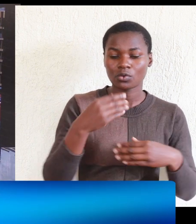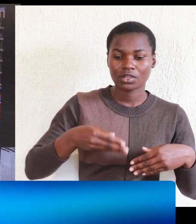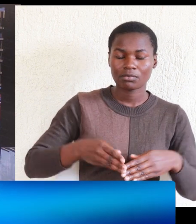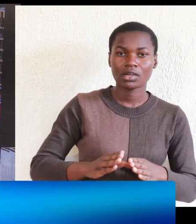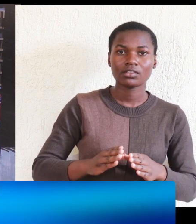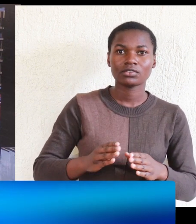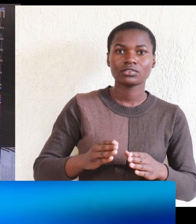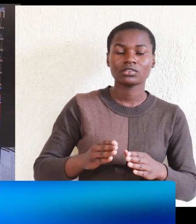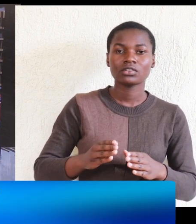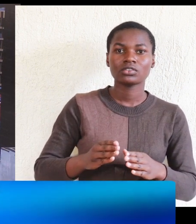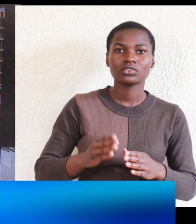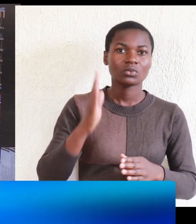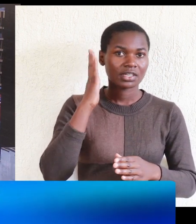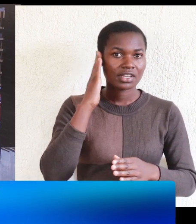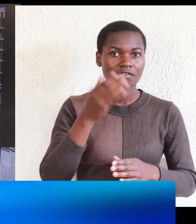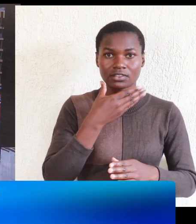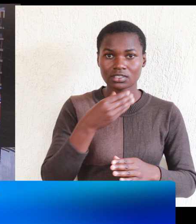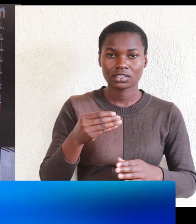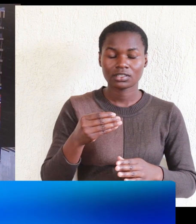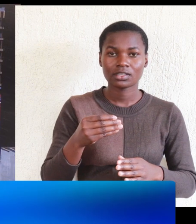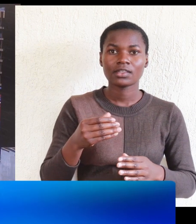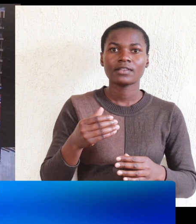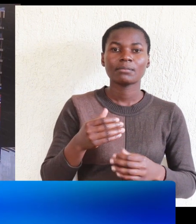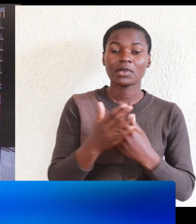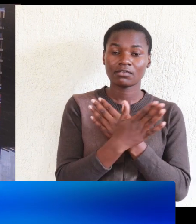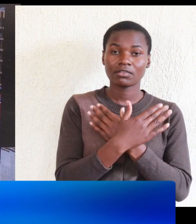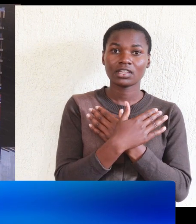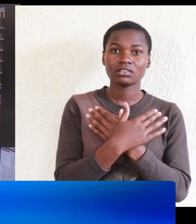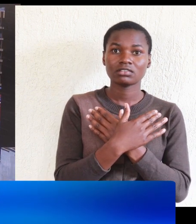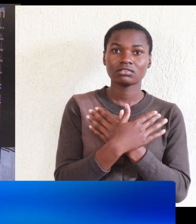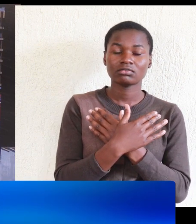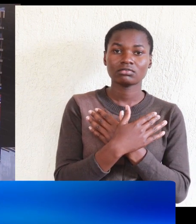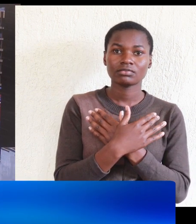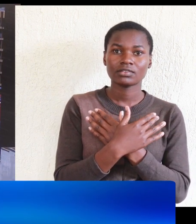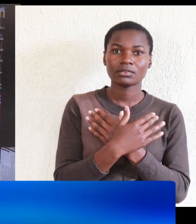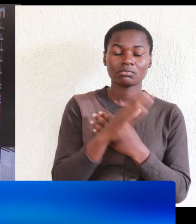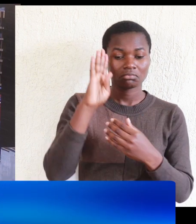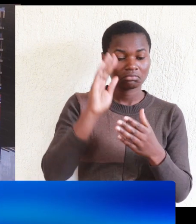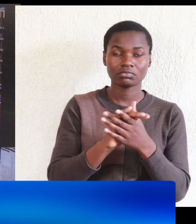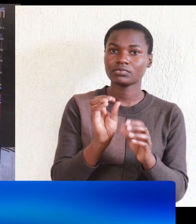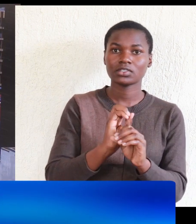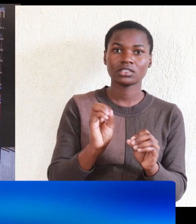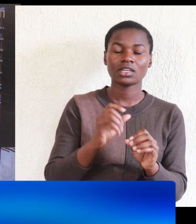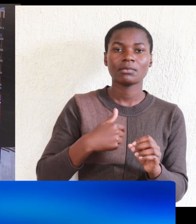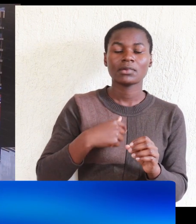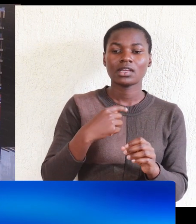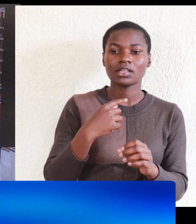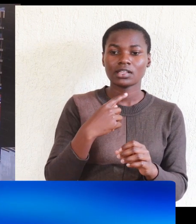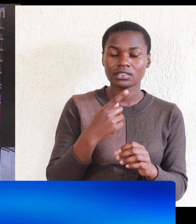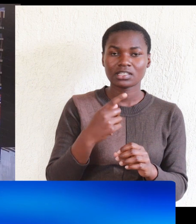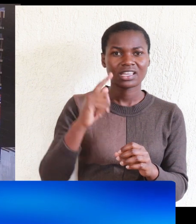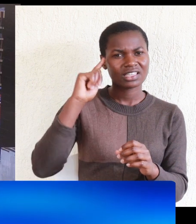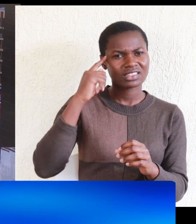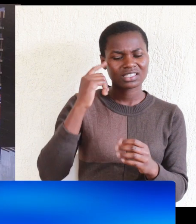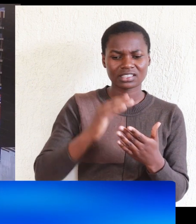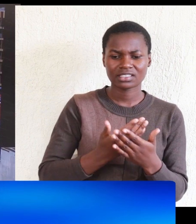because for now people get shocked. Like I have a friend who gave birth to a deaf son, And after 1 year, my friend was in denial that the child